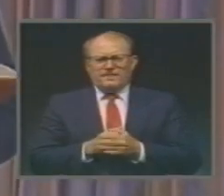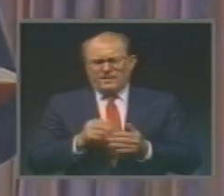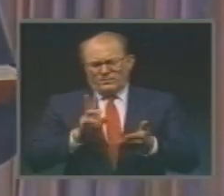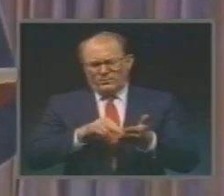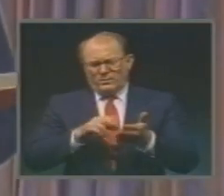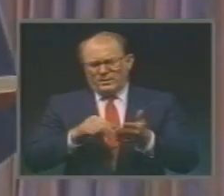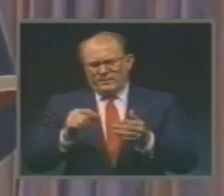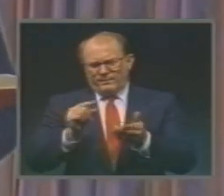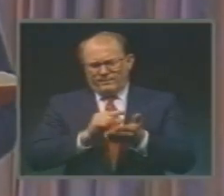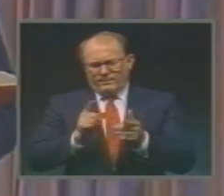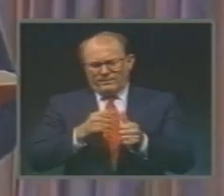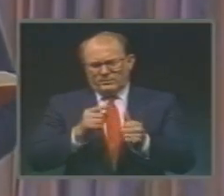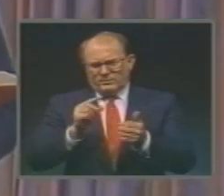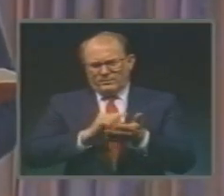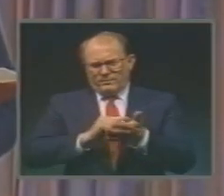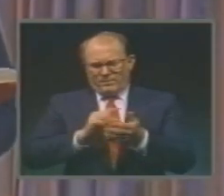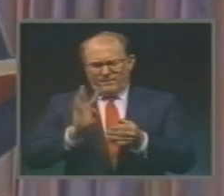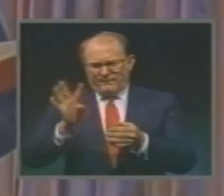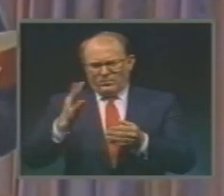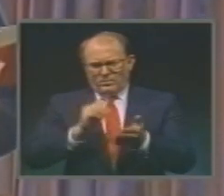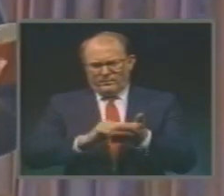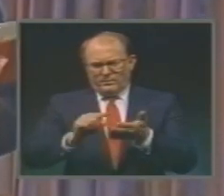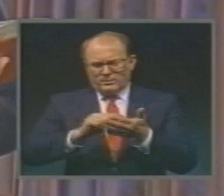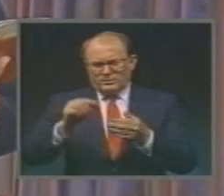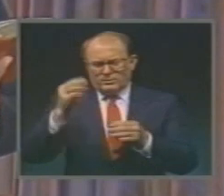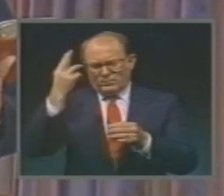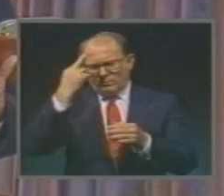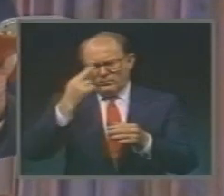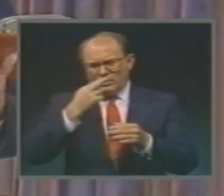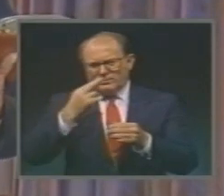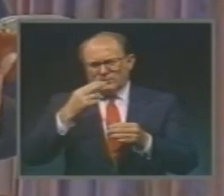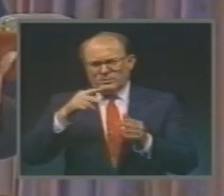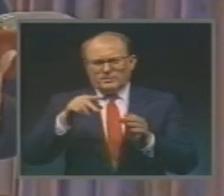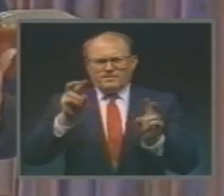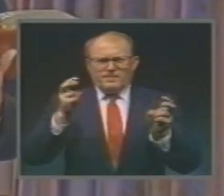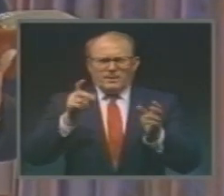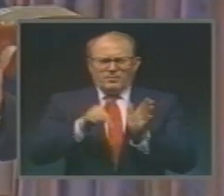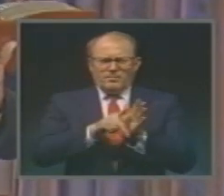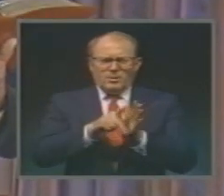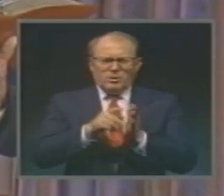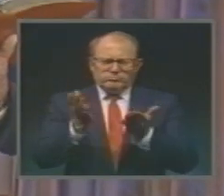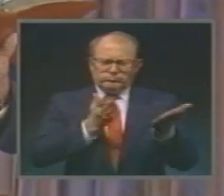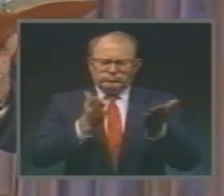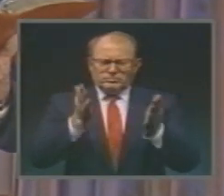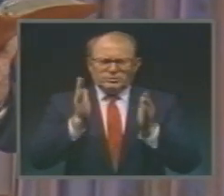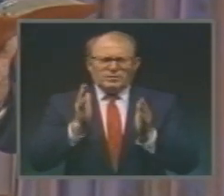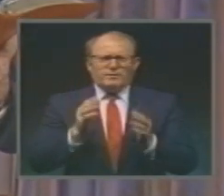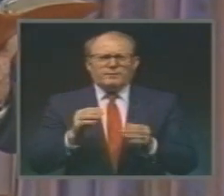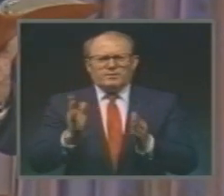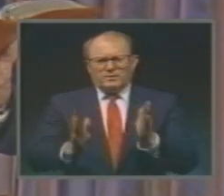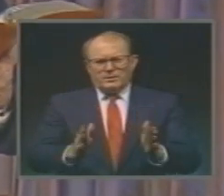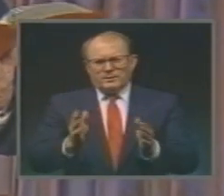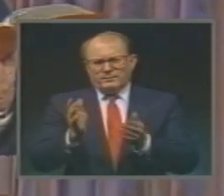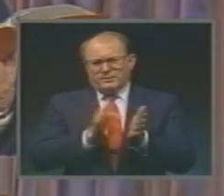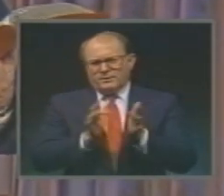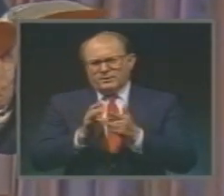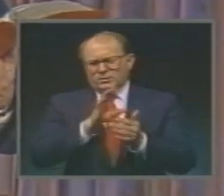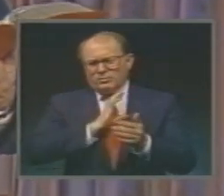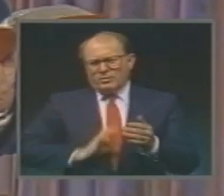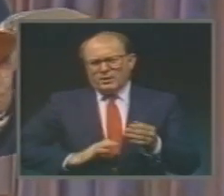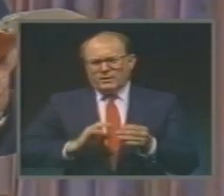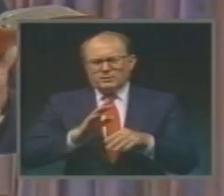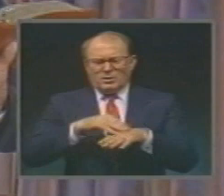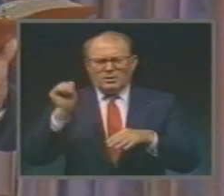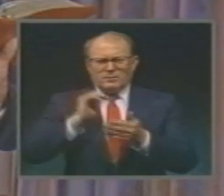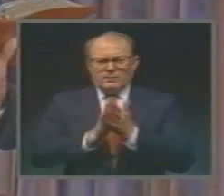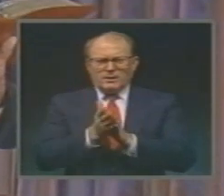Reading the first four verses of the book of Romans. Paul, a servant of Jesus Christ, called to be an apostle, separated unto the